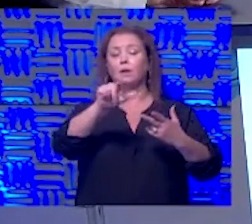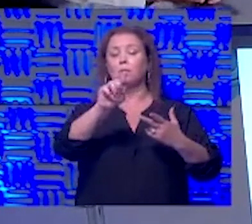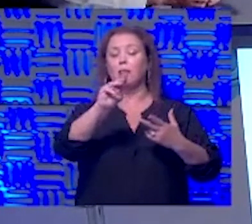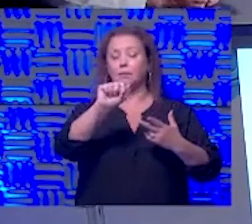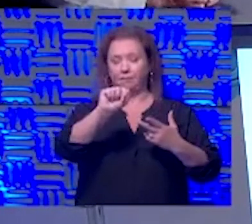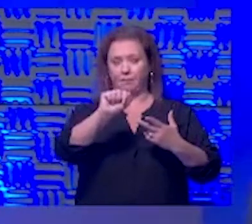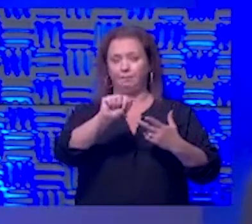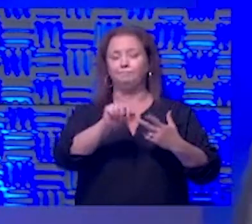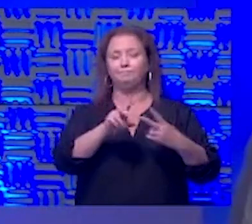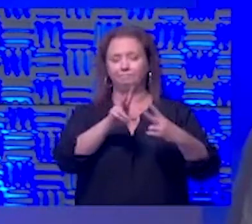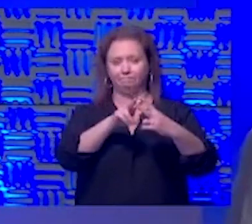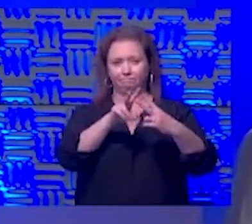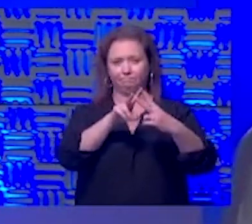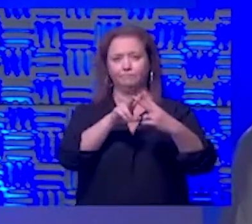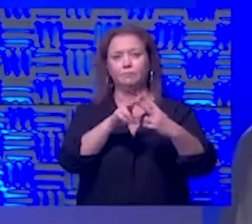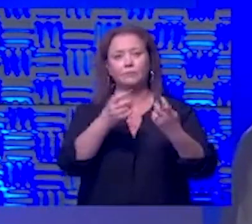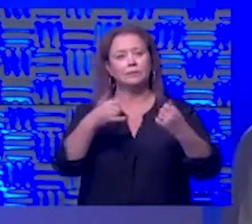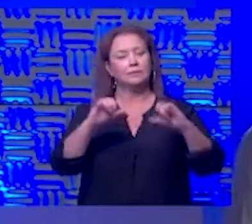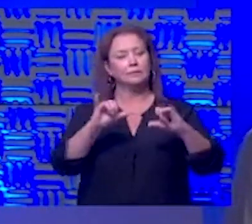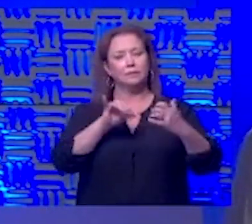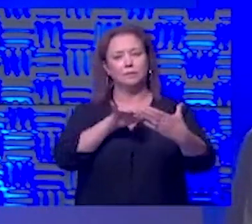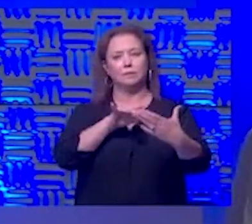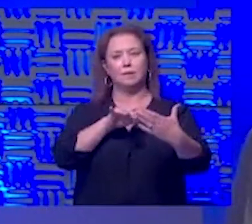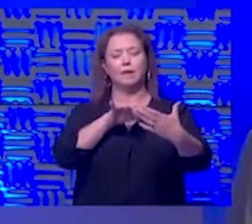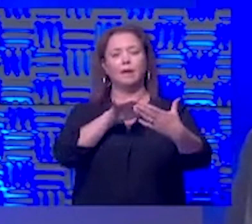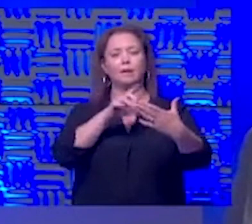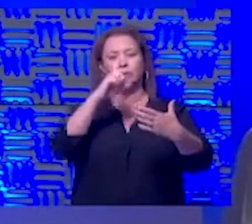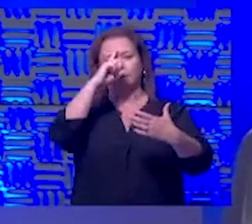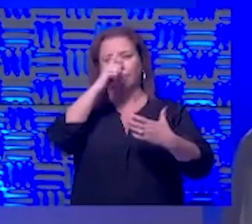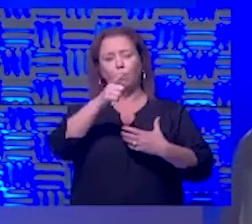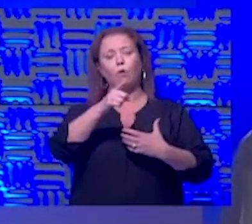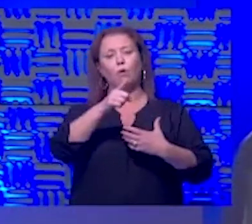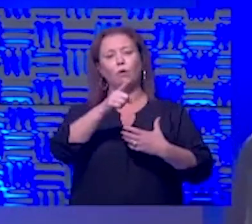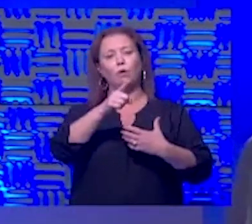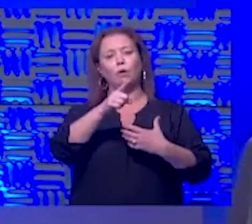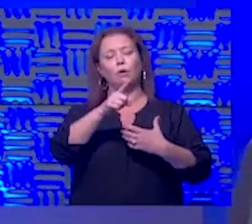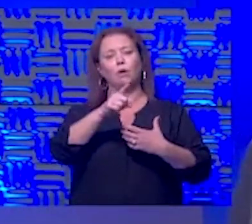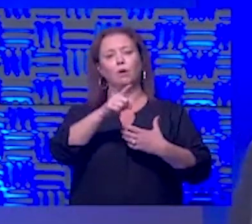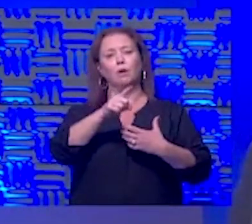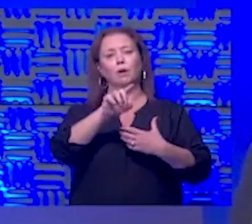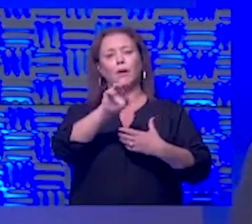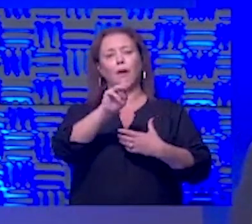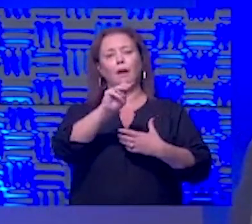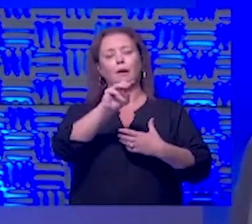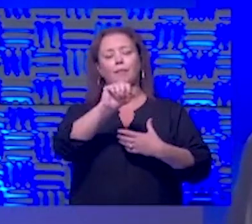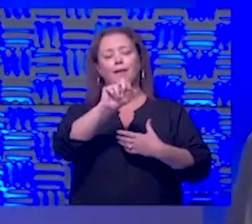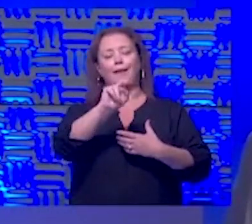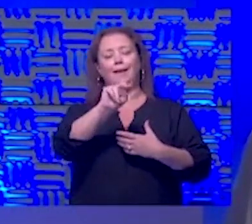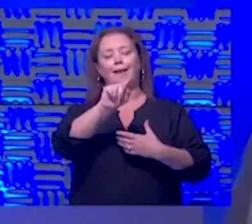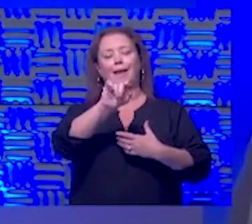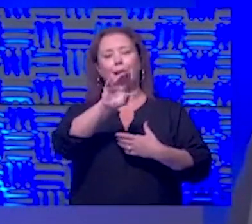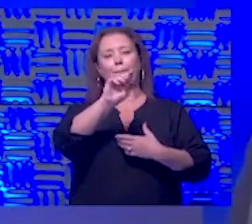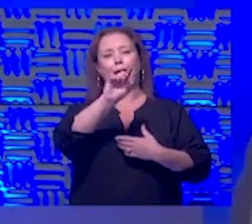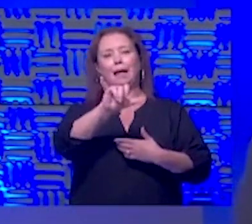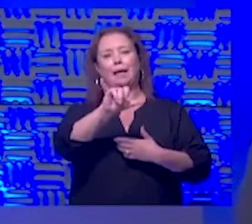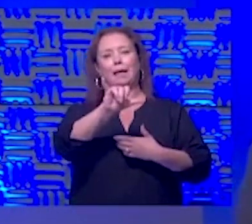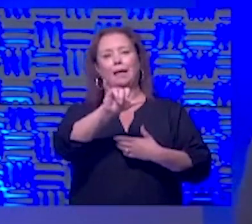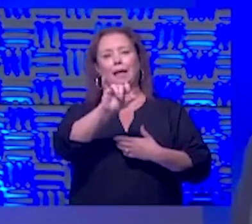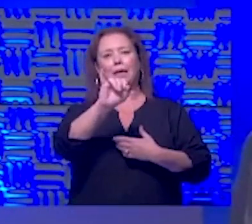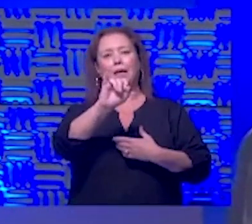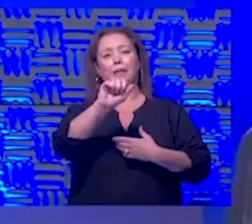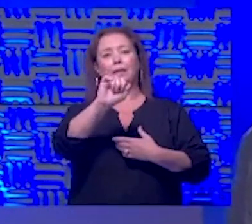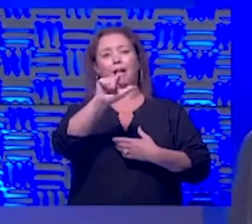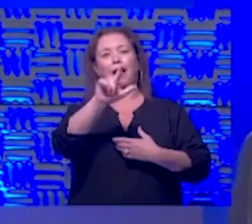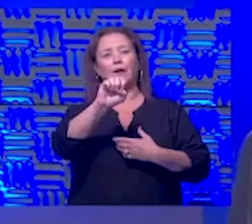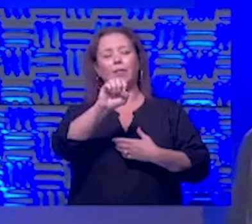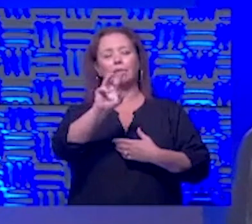those are the main two. That we are still doing study trials for the monoclonal antibodies or the IL-6